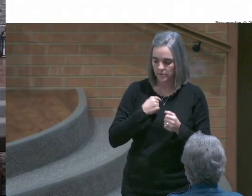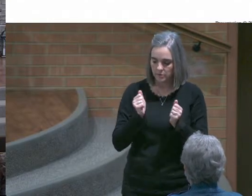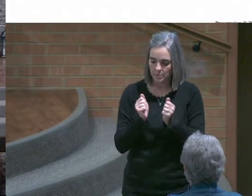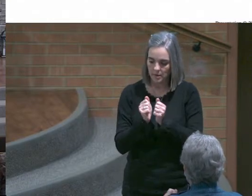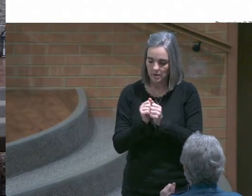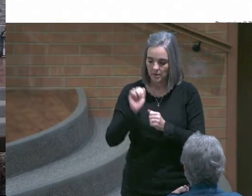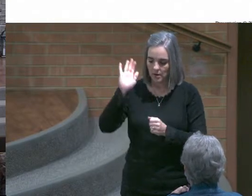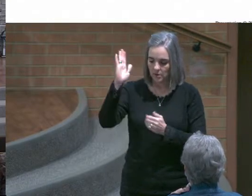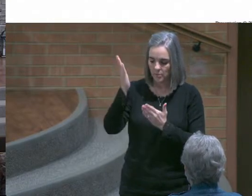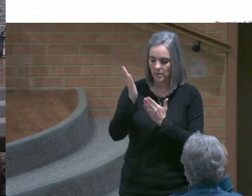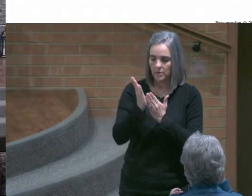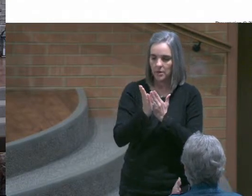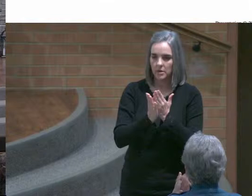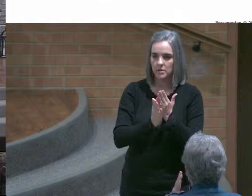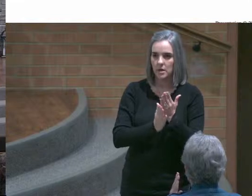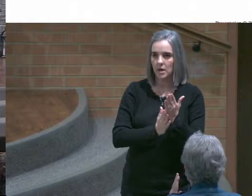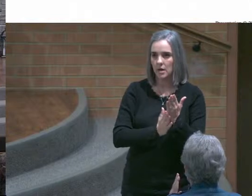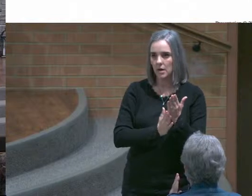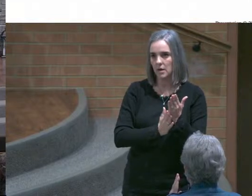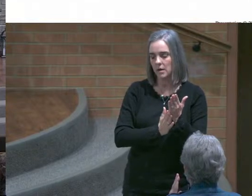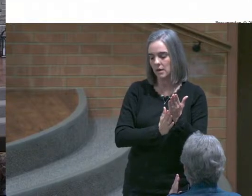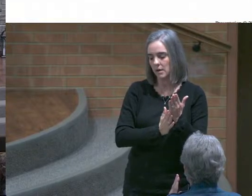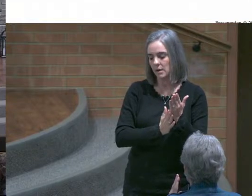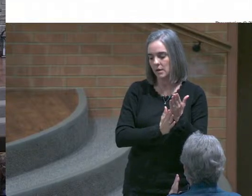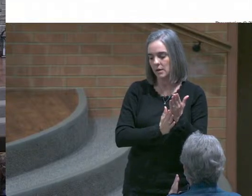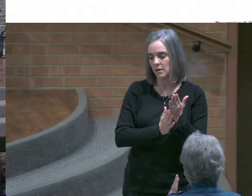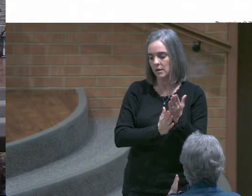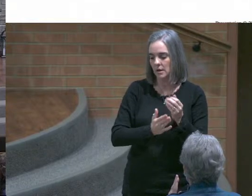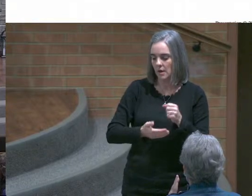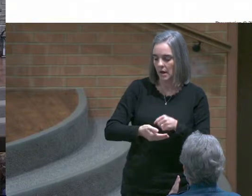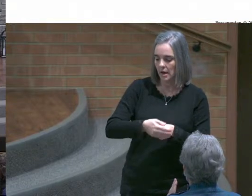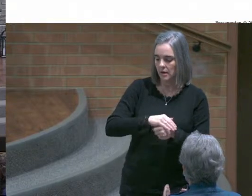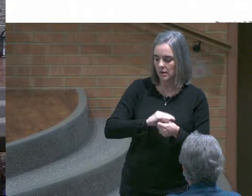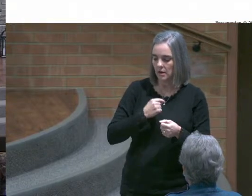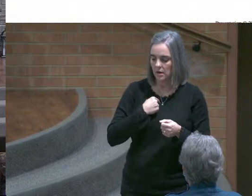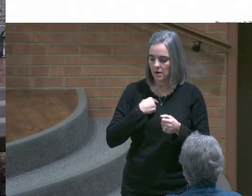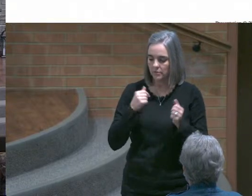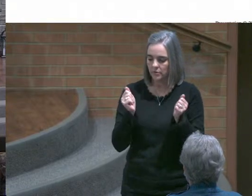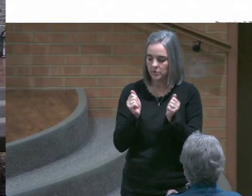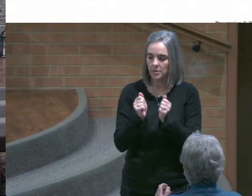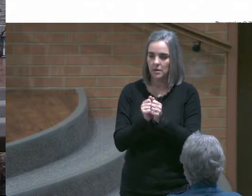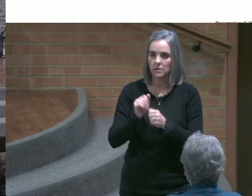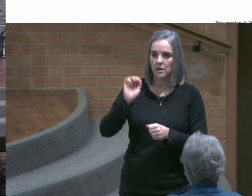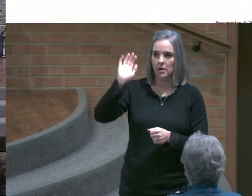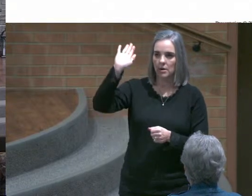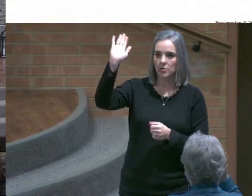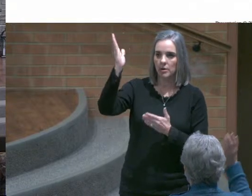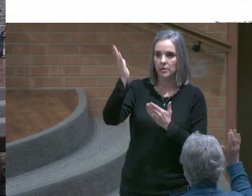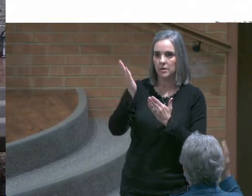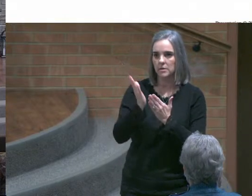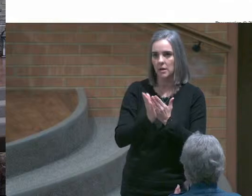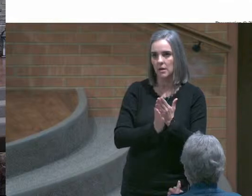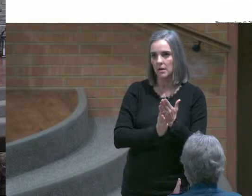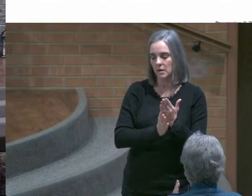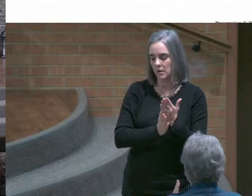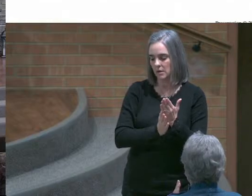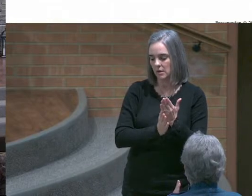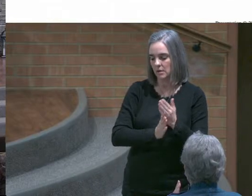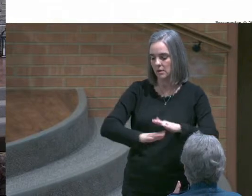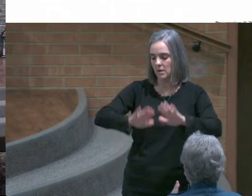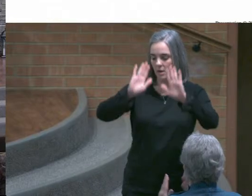and covers me there with his hand. And covers me there with